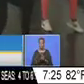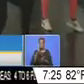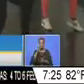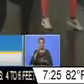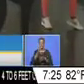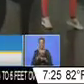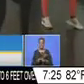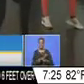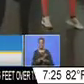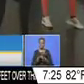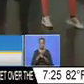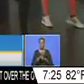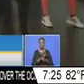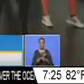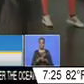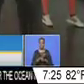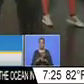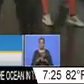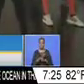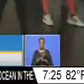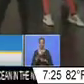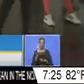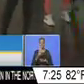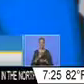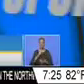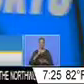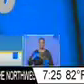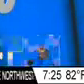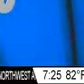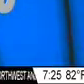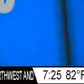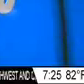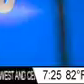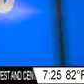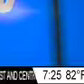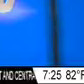sports on this Sunday. A quick check on weather is up next.